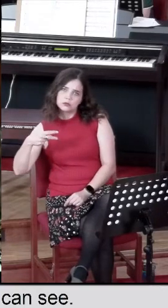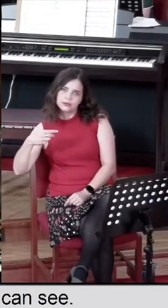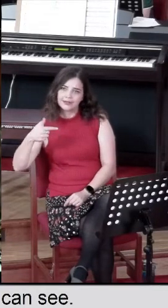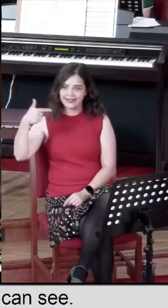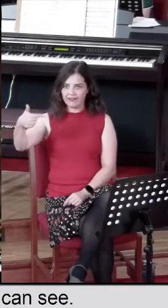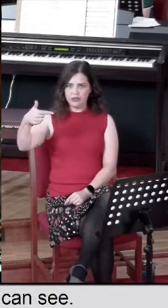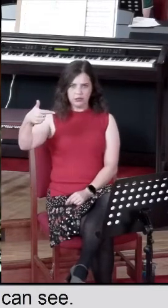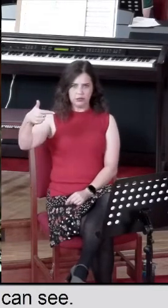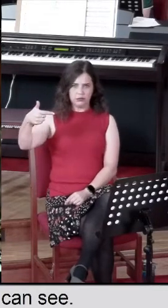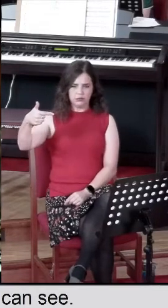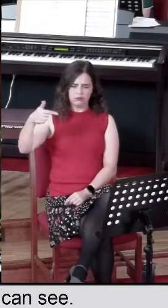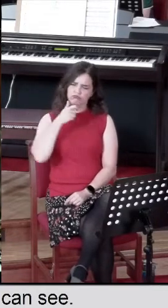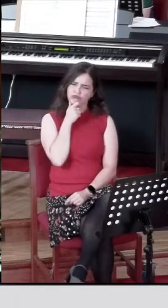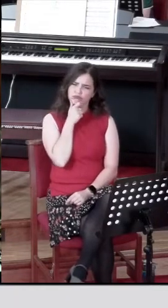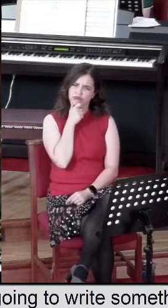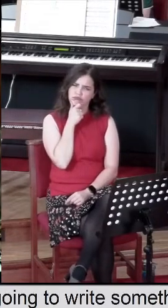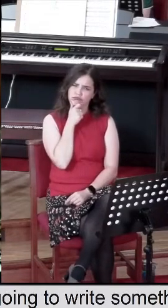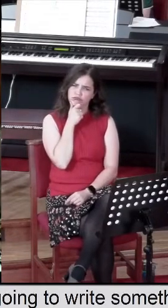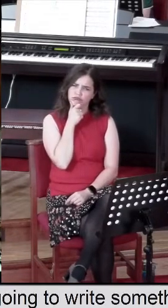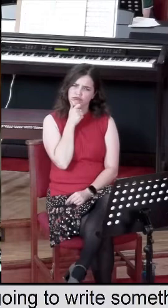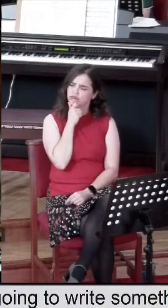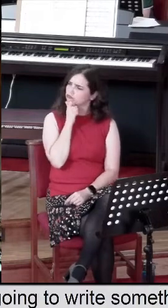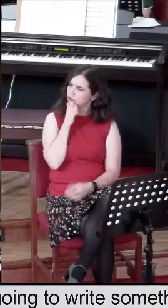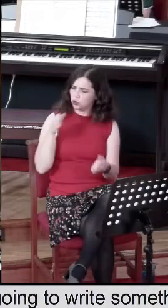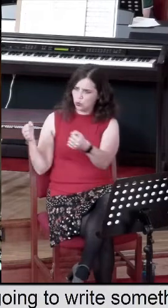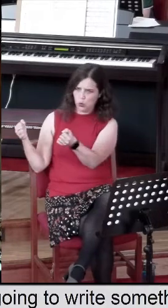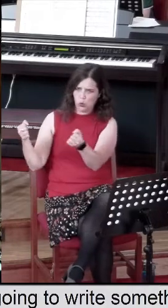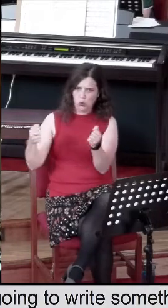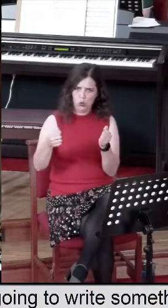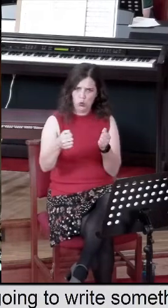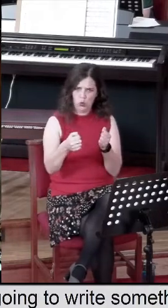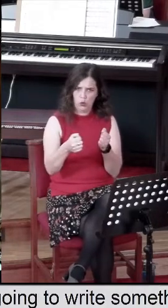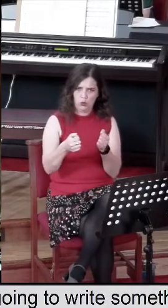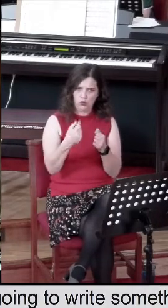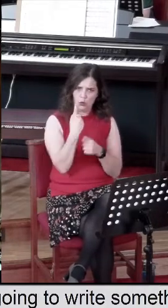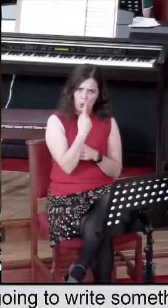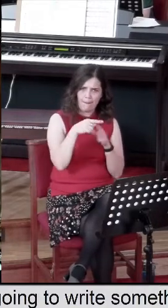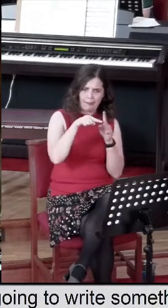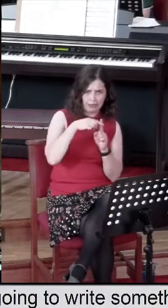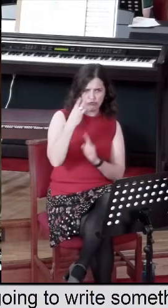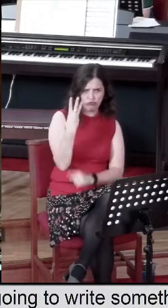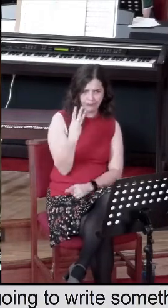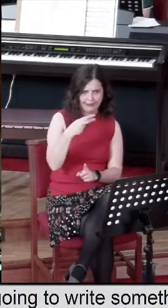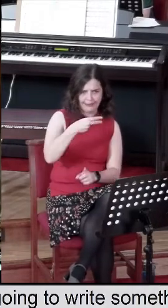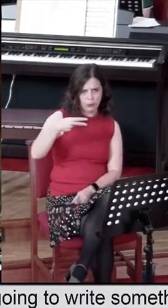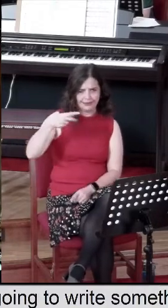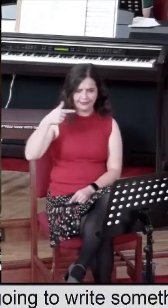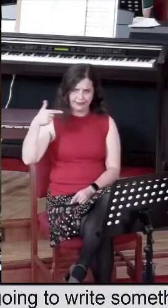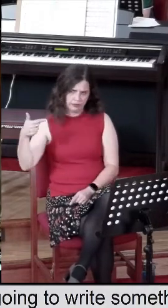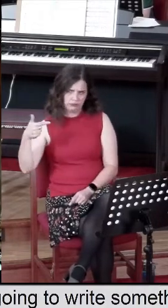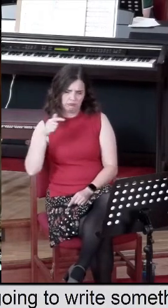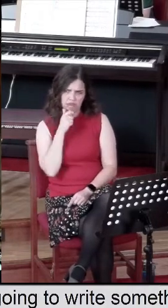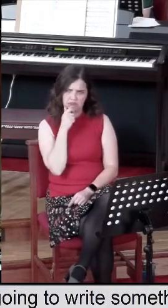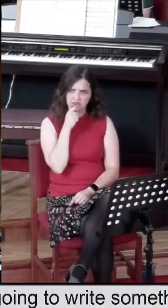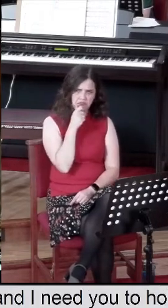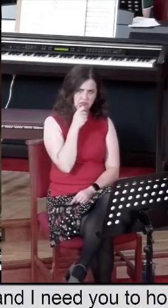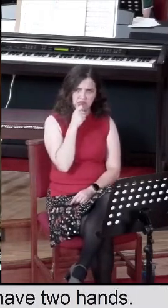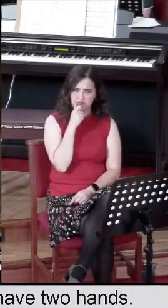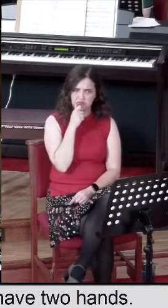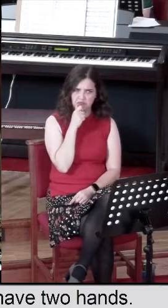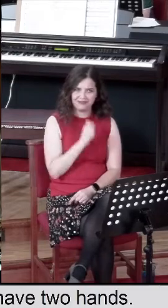seven. Right. Show that to everybody. Start around here. One plus three, so everybody can see. Turn right